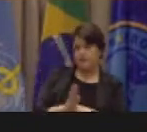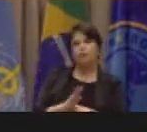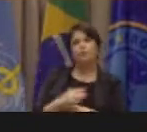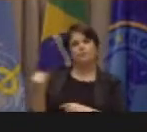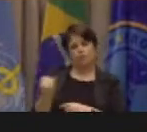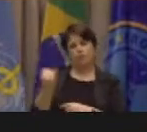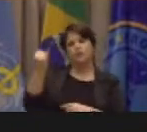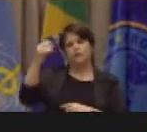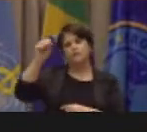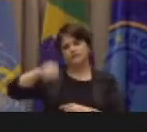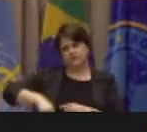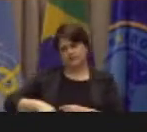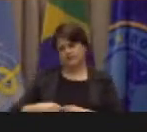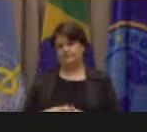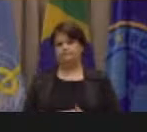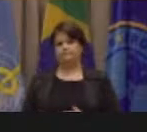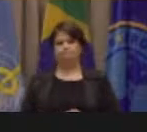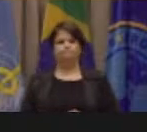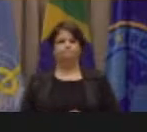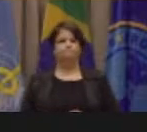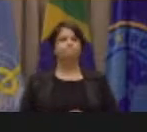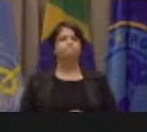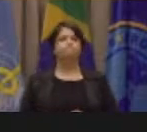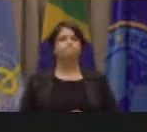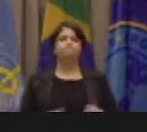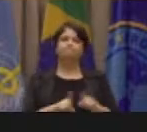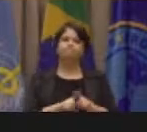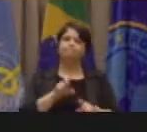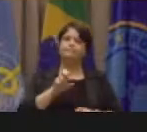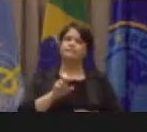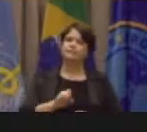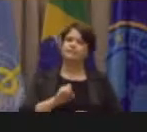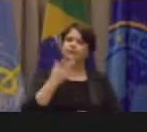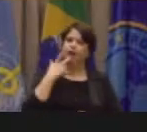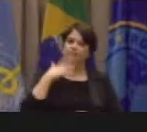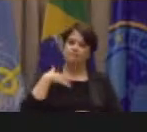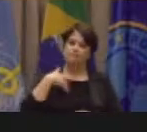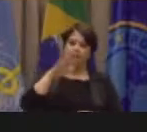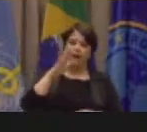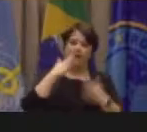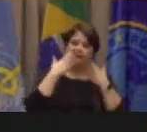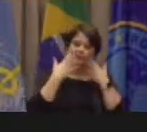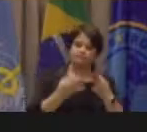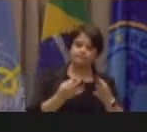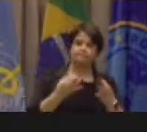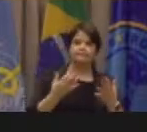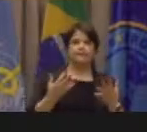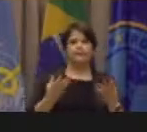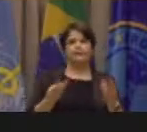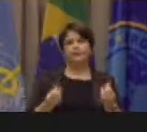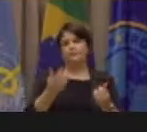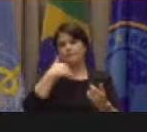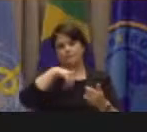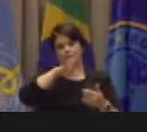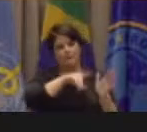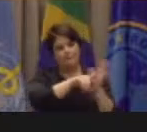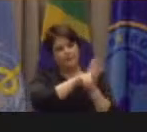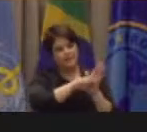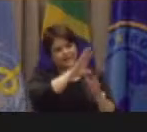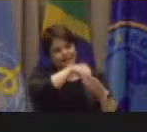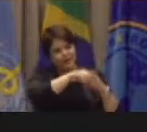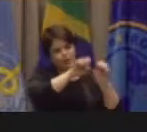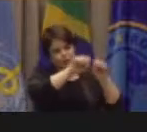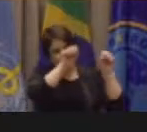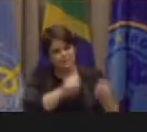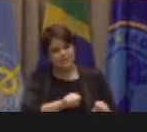between Brazil and others, because it's very important in this area. We have to intensify this